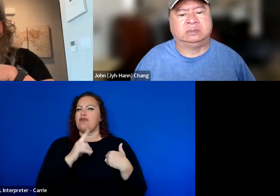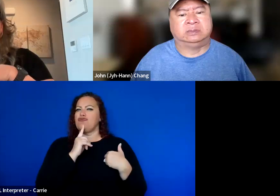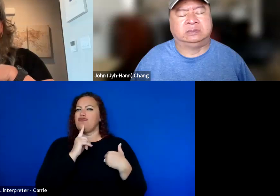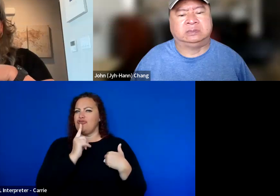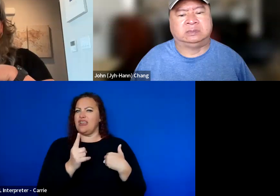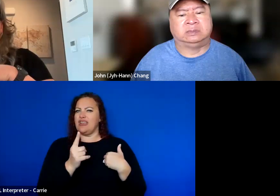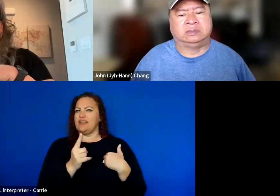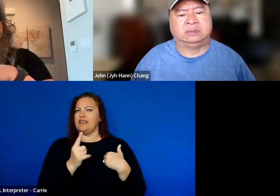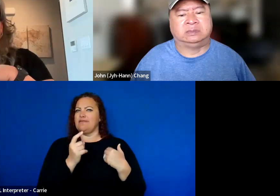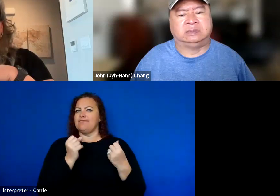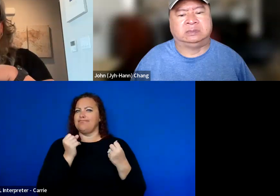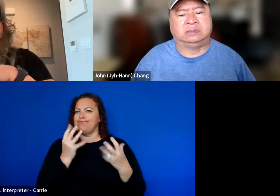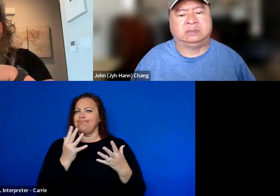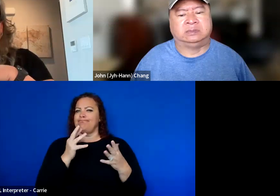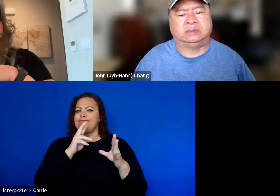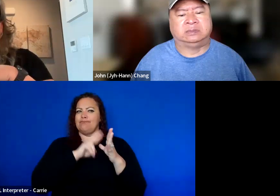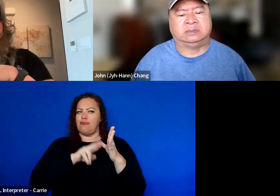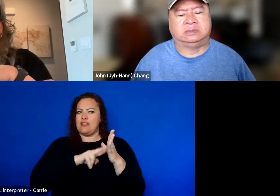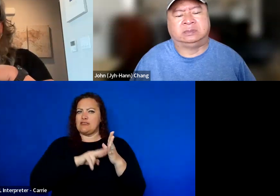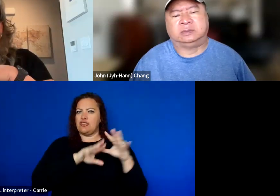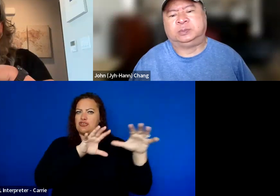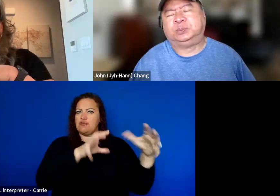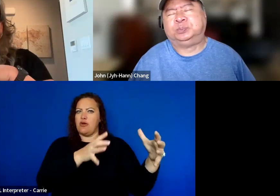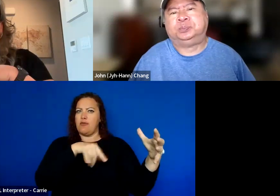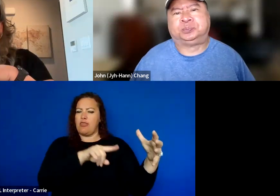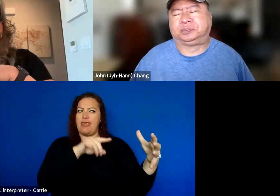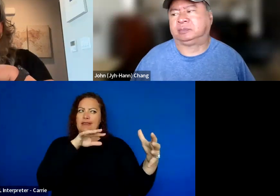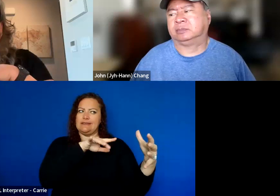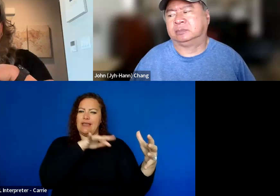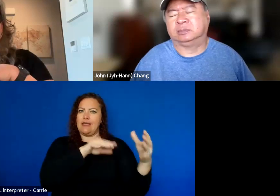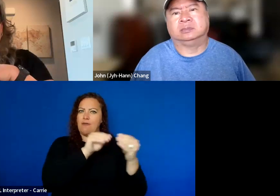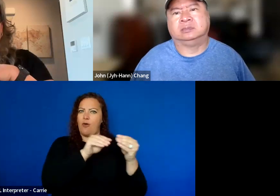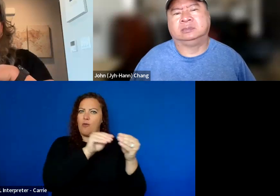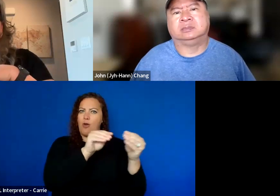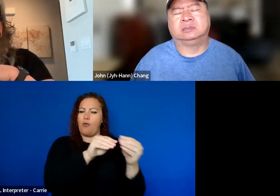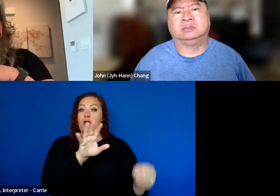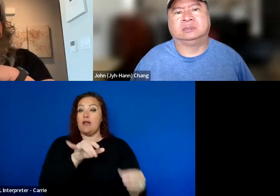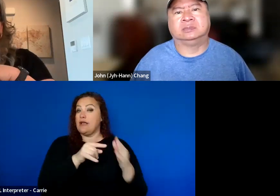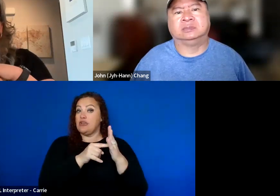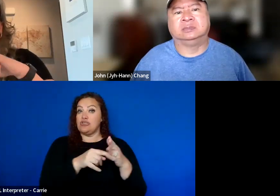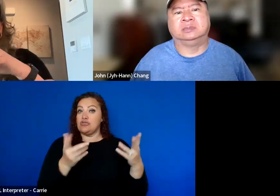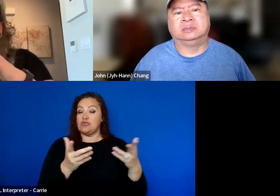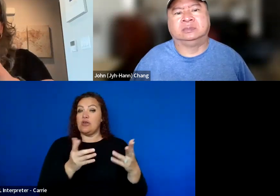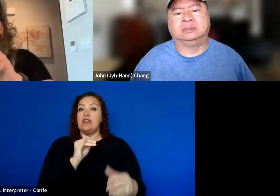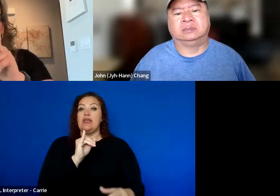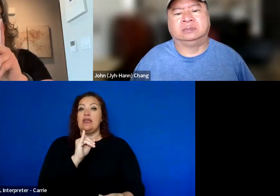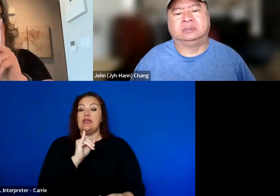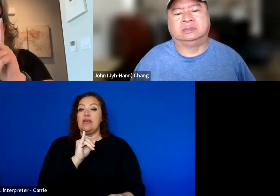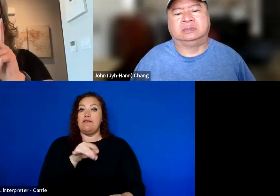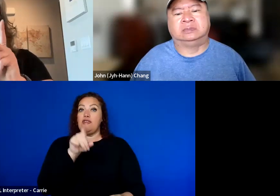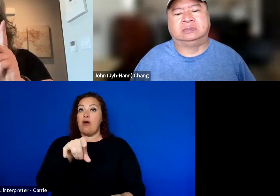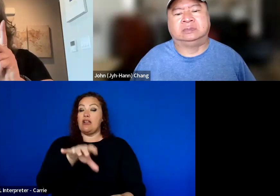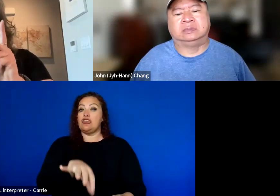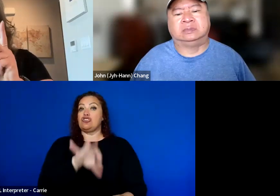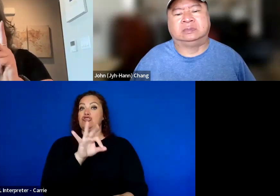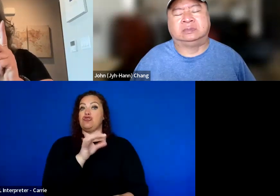robust research body that's being looked at more and more that shows that if you had to choose